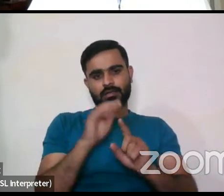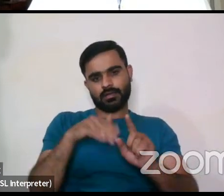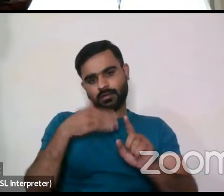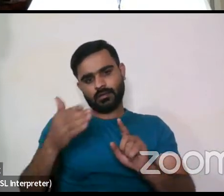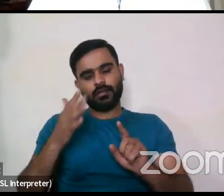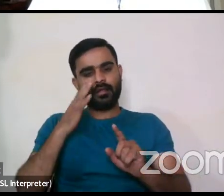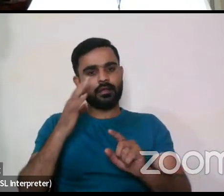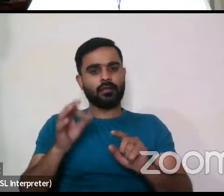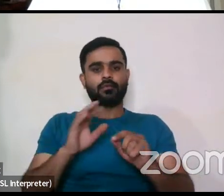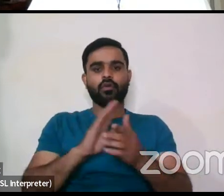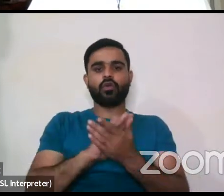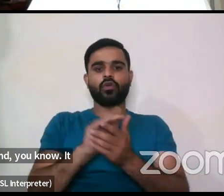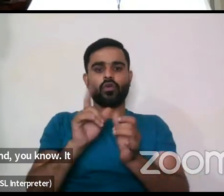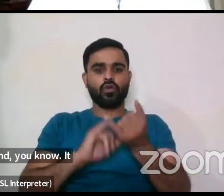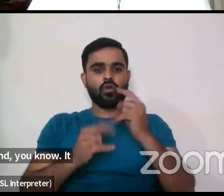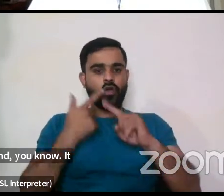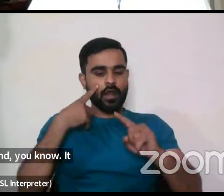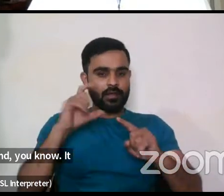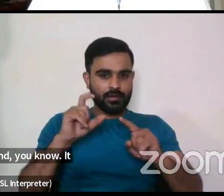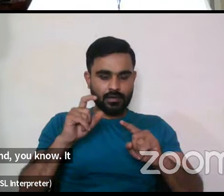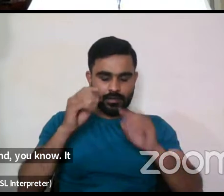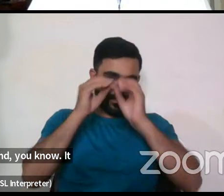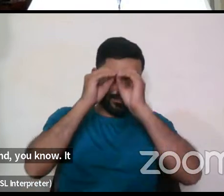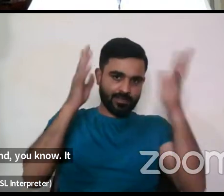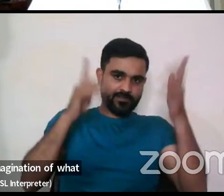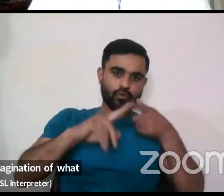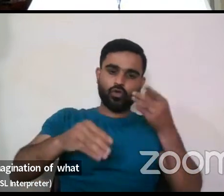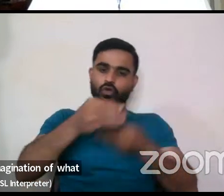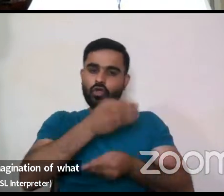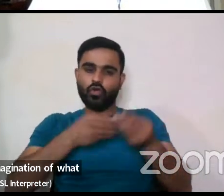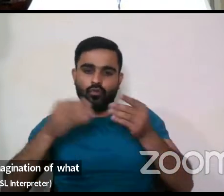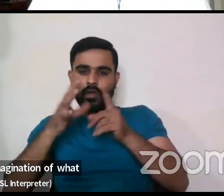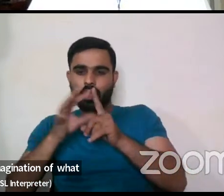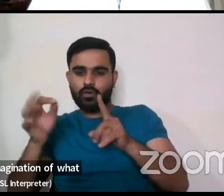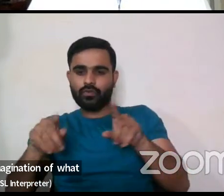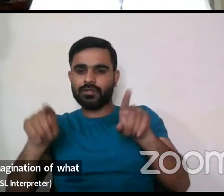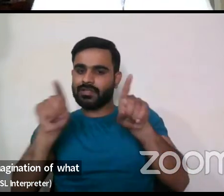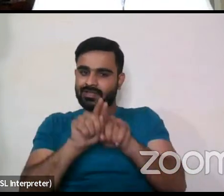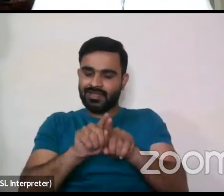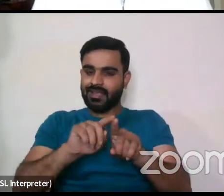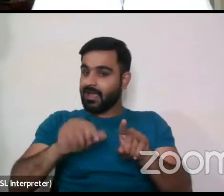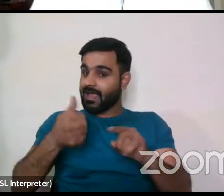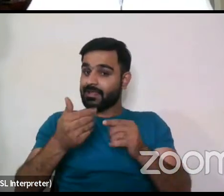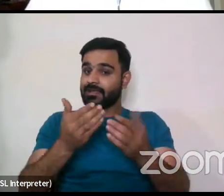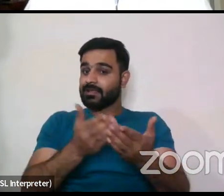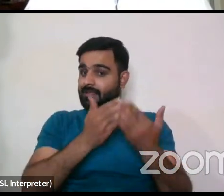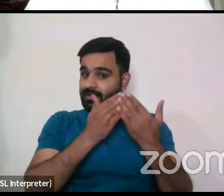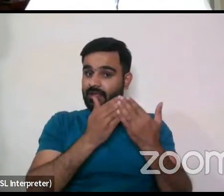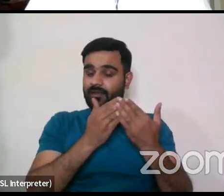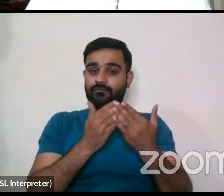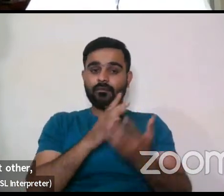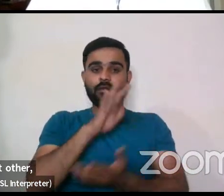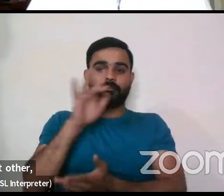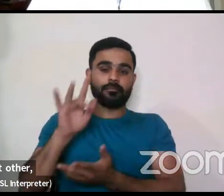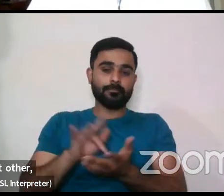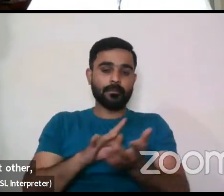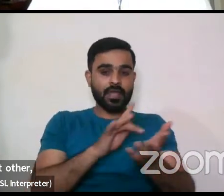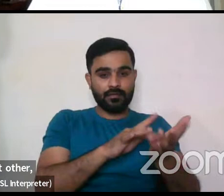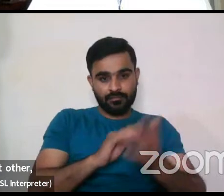more holistic imagination of what we want our economy to look like, and what other safeguards can be placed. So, for